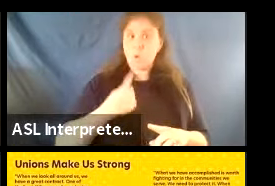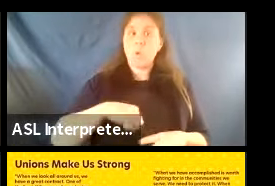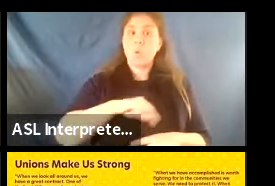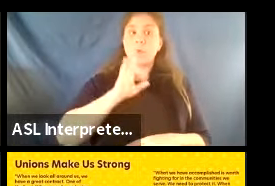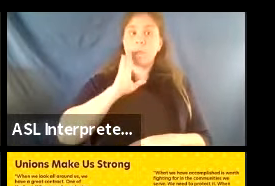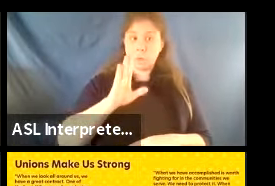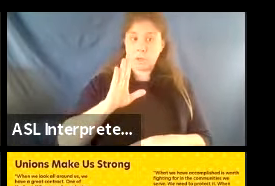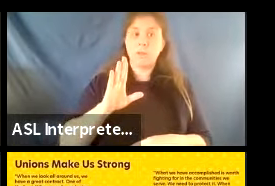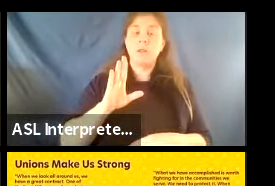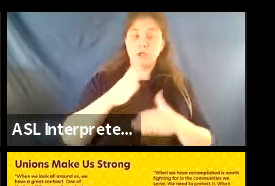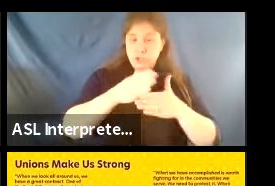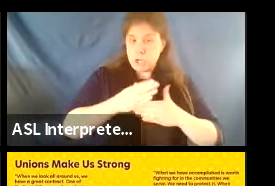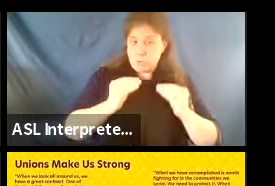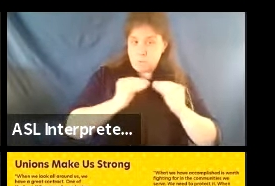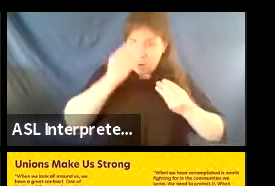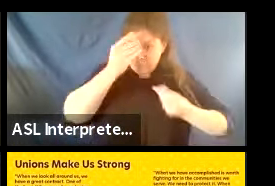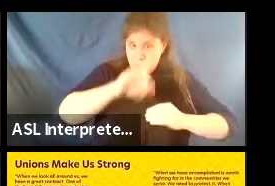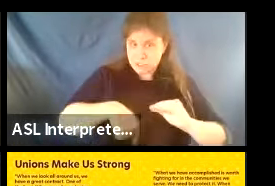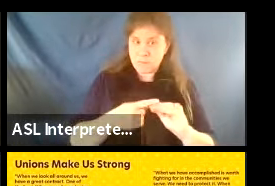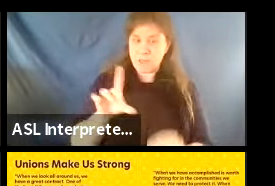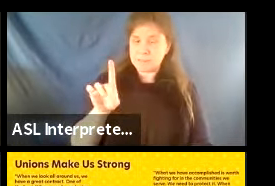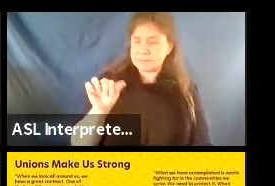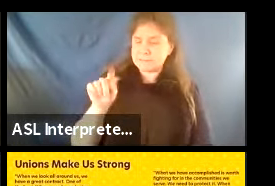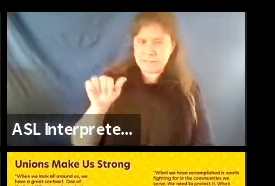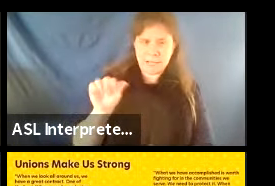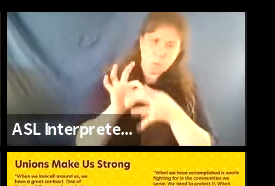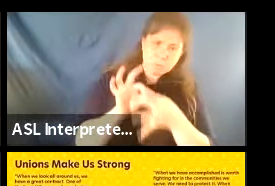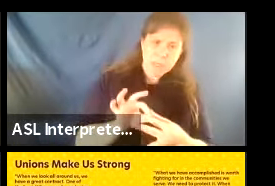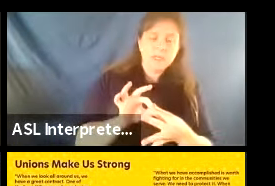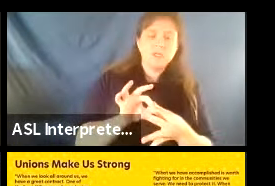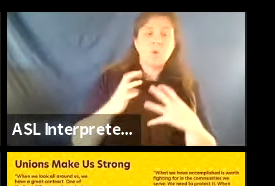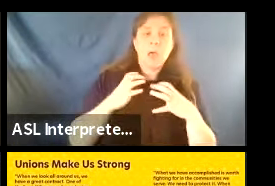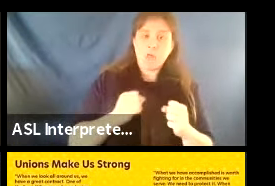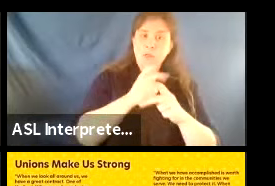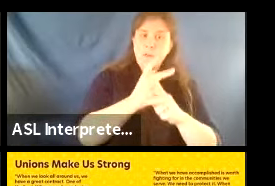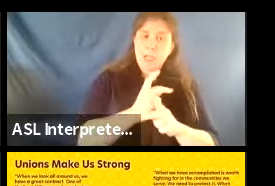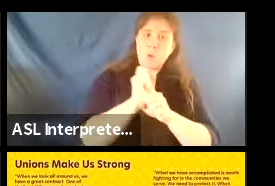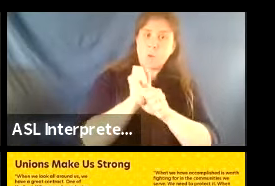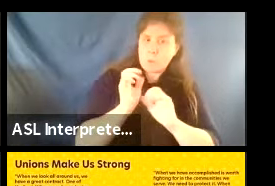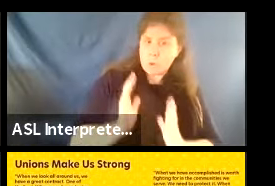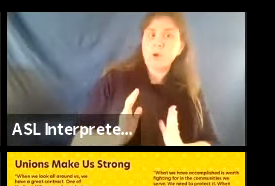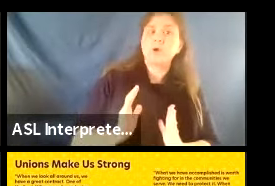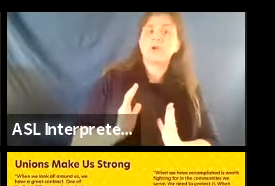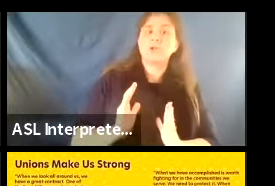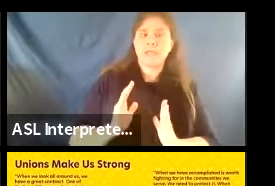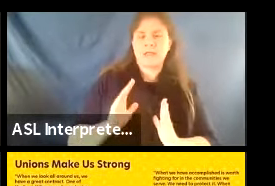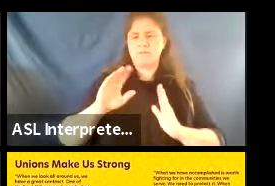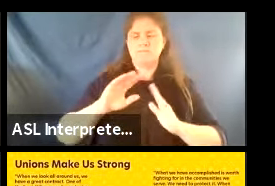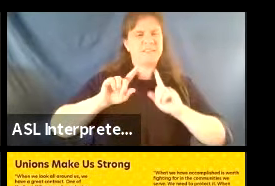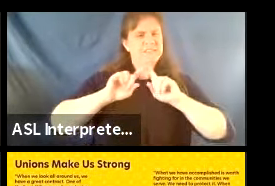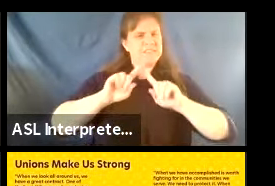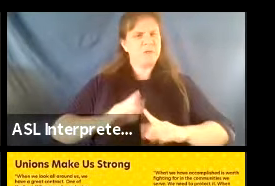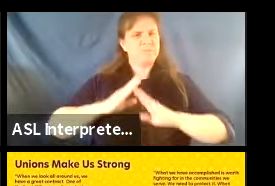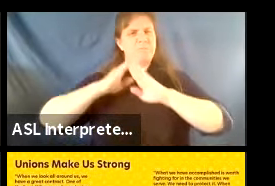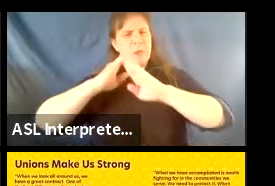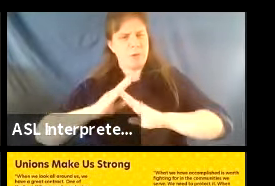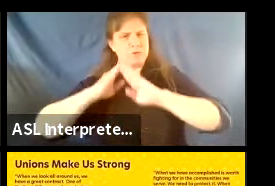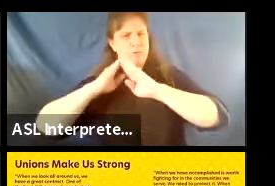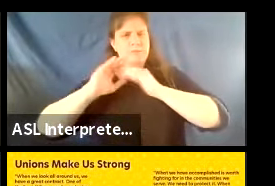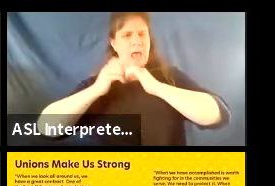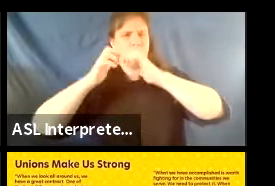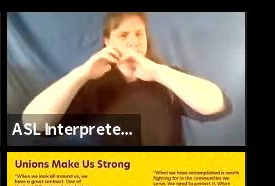on healthcare workers and addressing barriers for healthcare workers as we talk about the overall research that